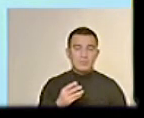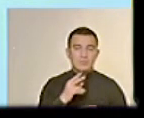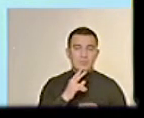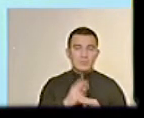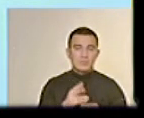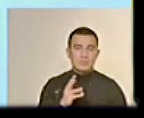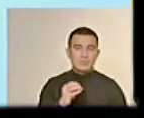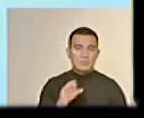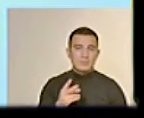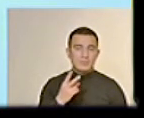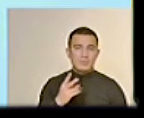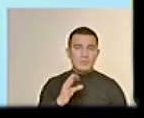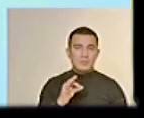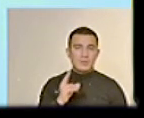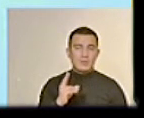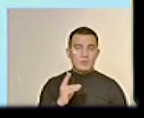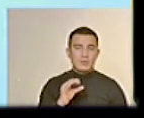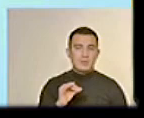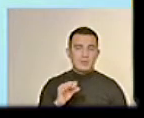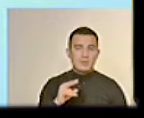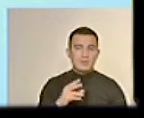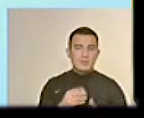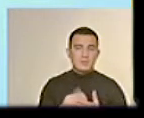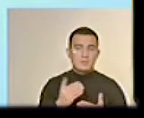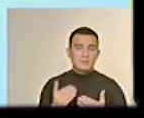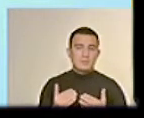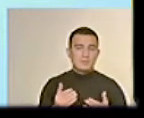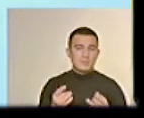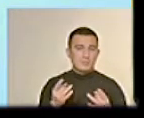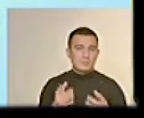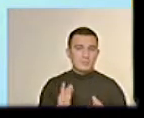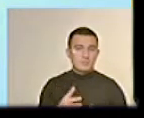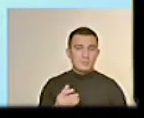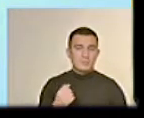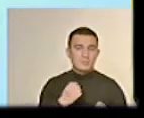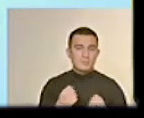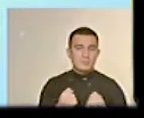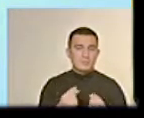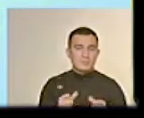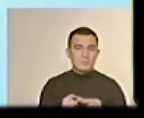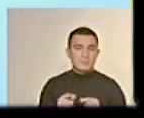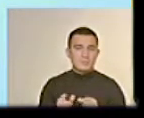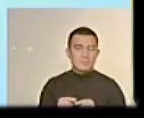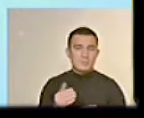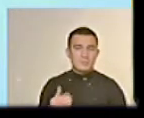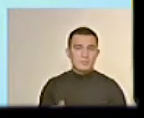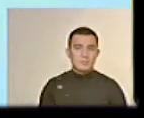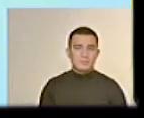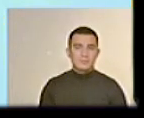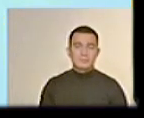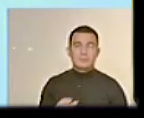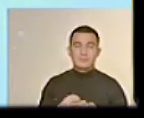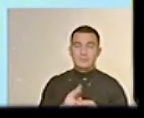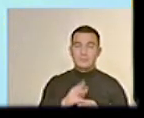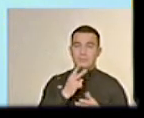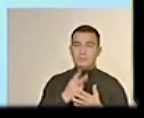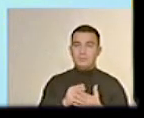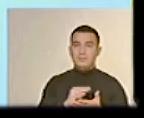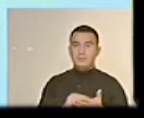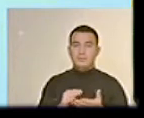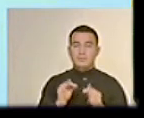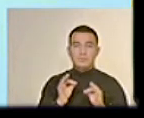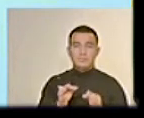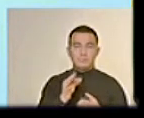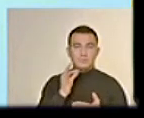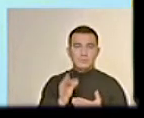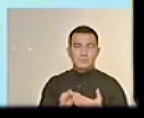oksidni hosil qiladi. Mis 2 oksid o'z-o'zidan qattiq birikma. Demak, biz belgilab olamiz to'g'ri